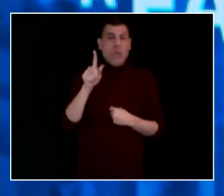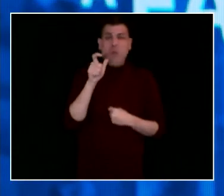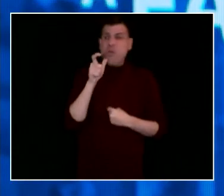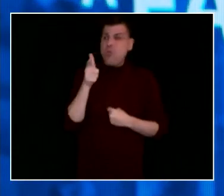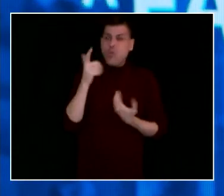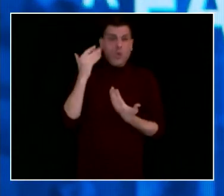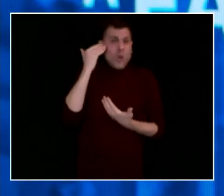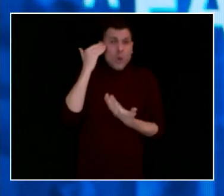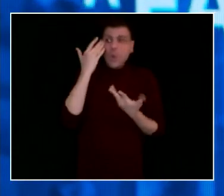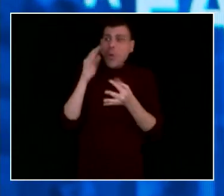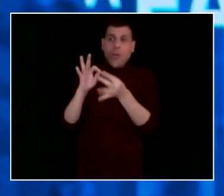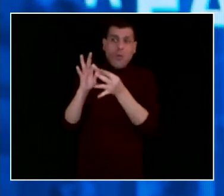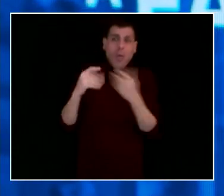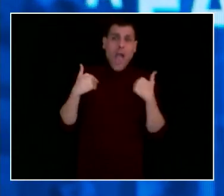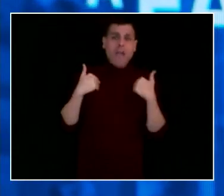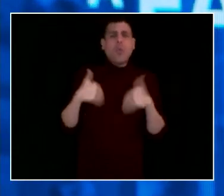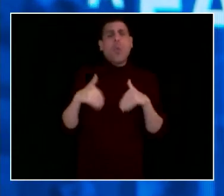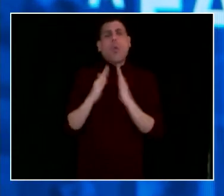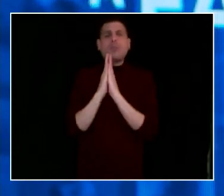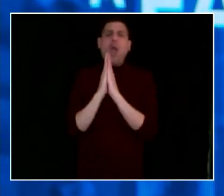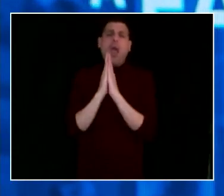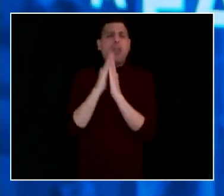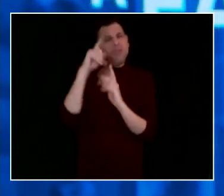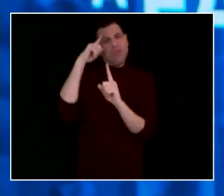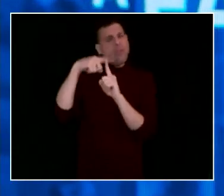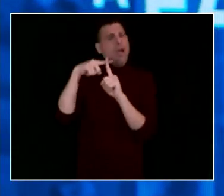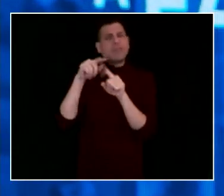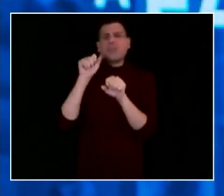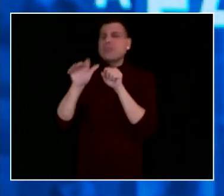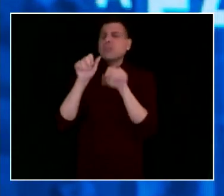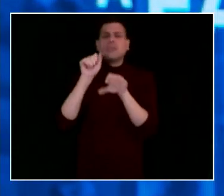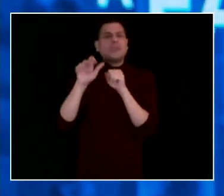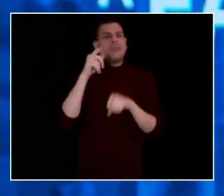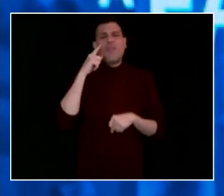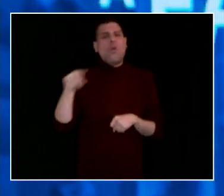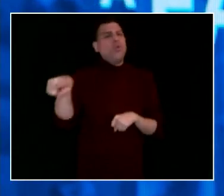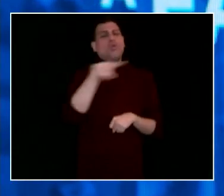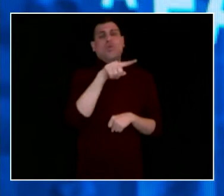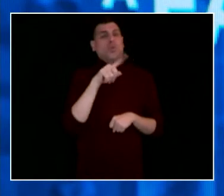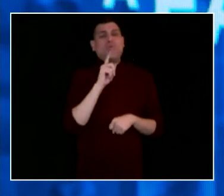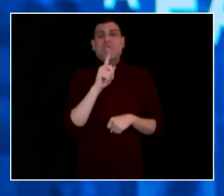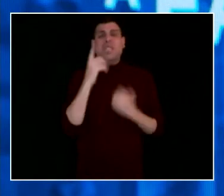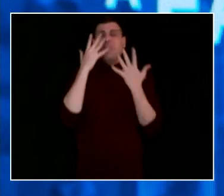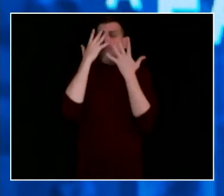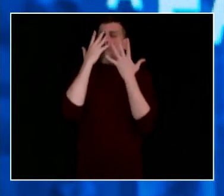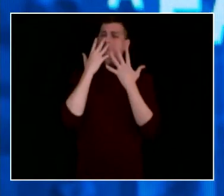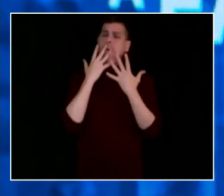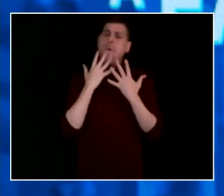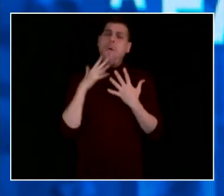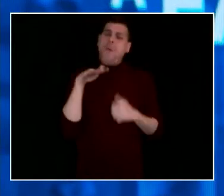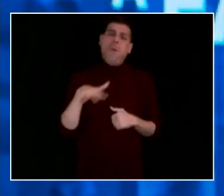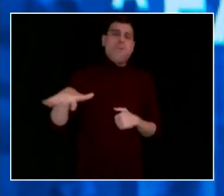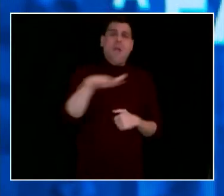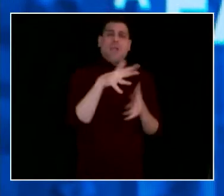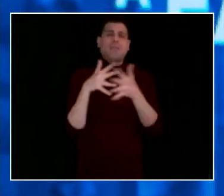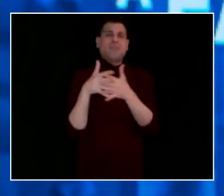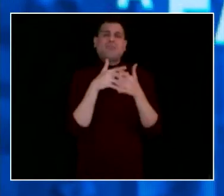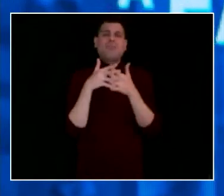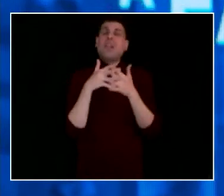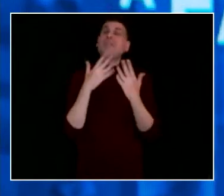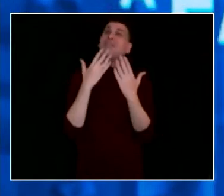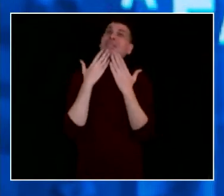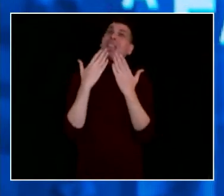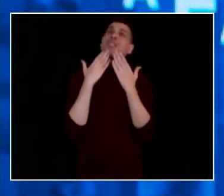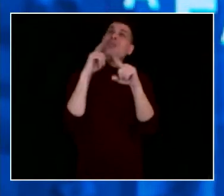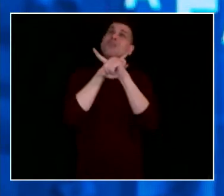salute his dedication to serving others across our nation and around the globe. Thank you, President Carter, for your service